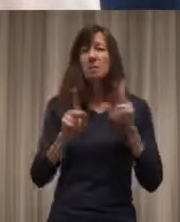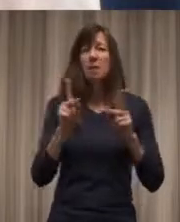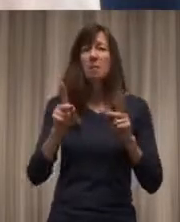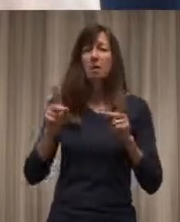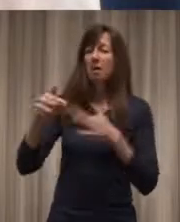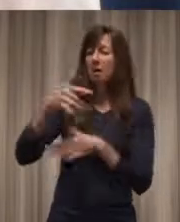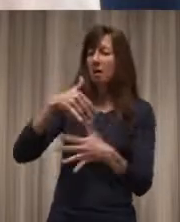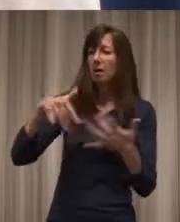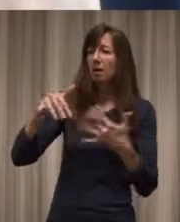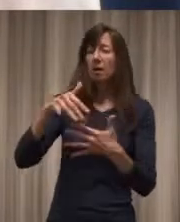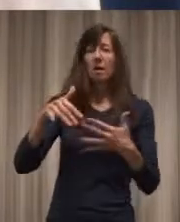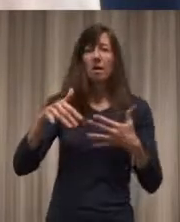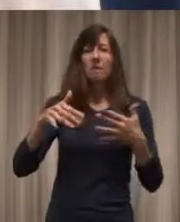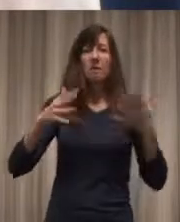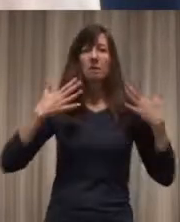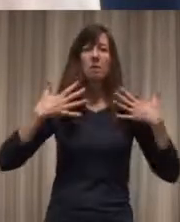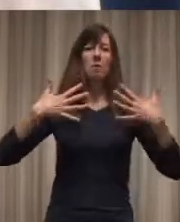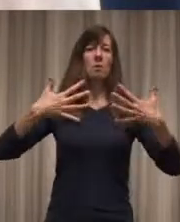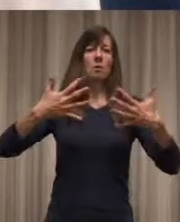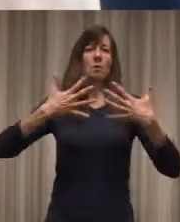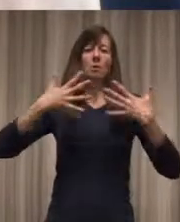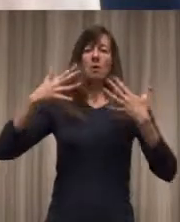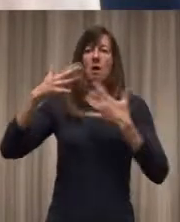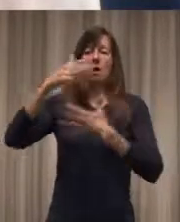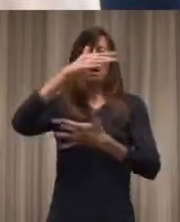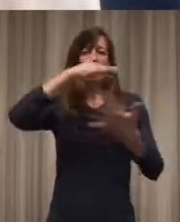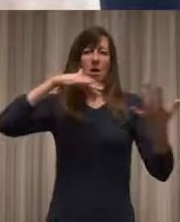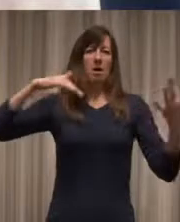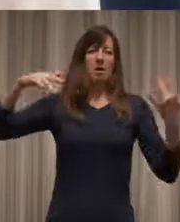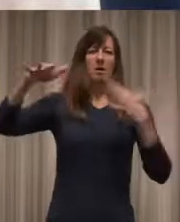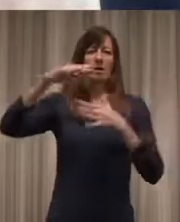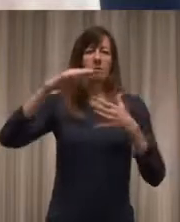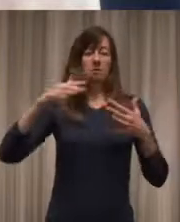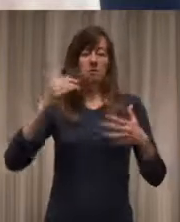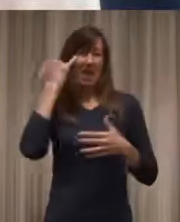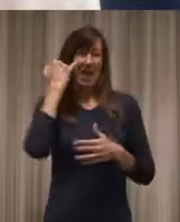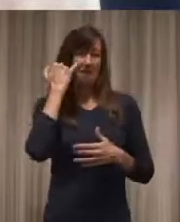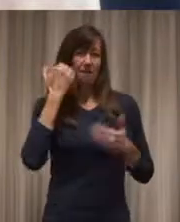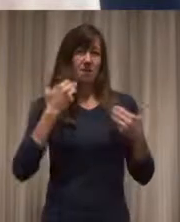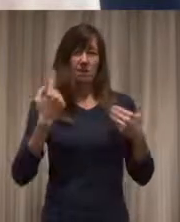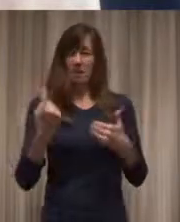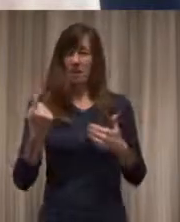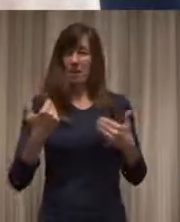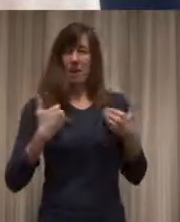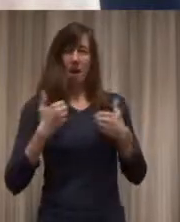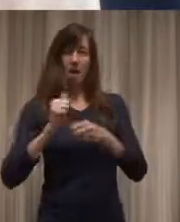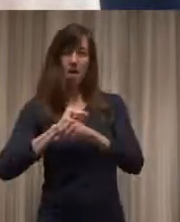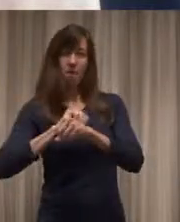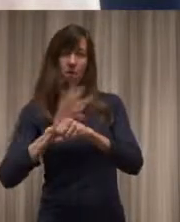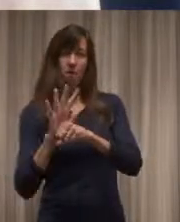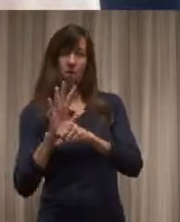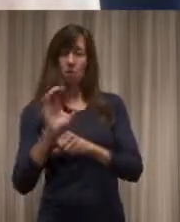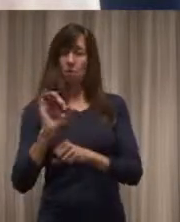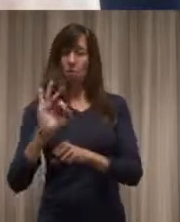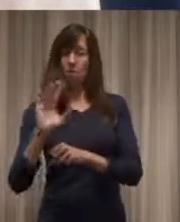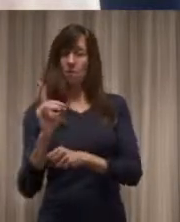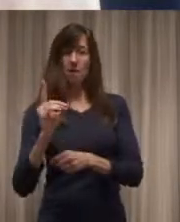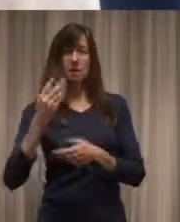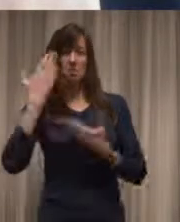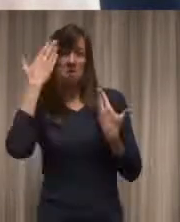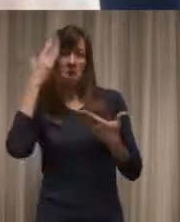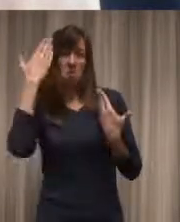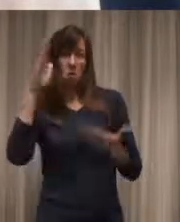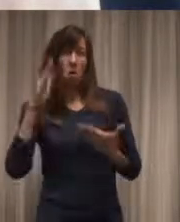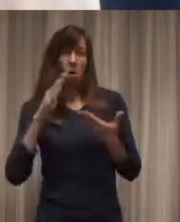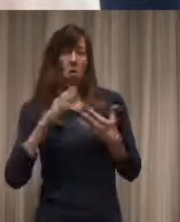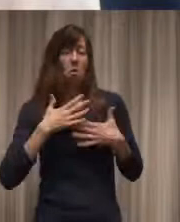breathing the same air as them, and therefore, if anyone is carrying COVID unknowingly, would be very likely to transmit it. So